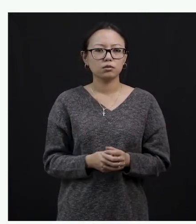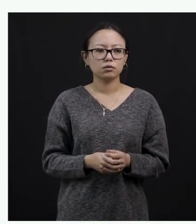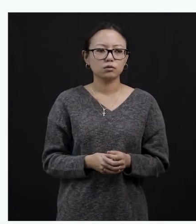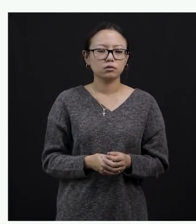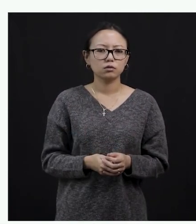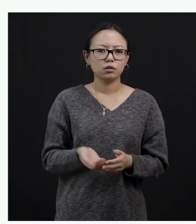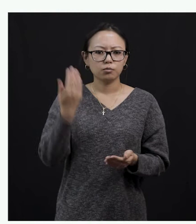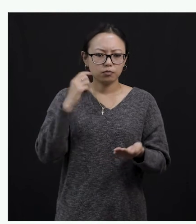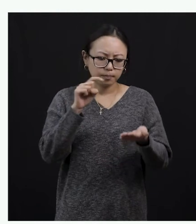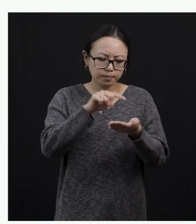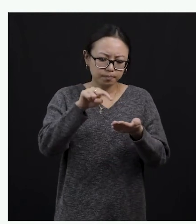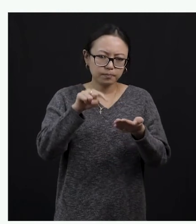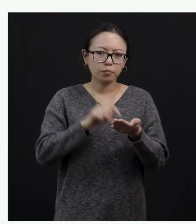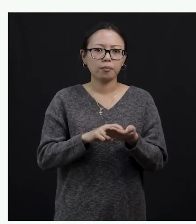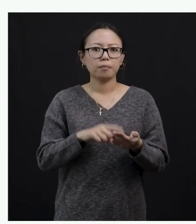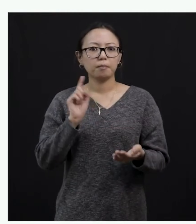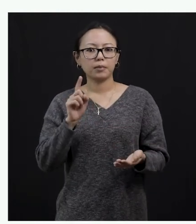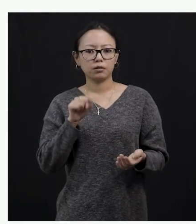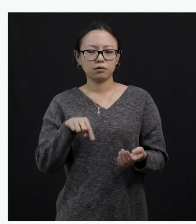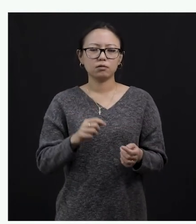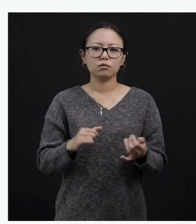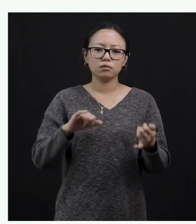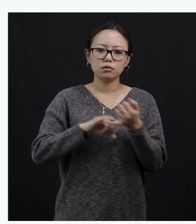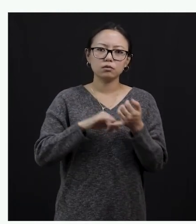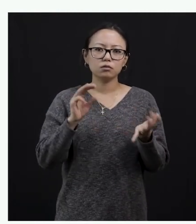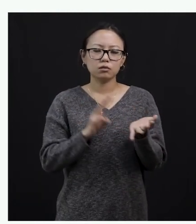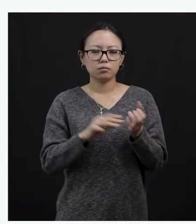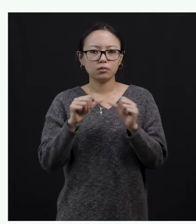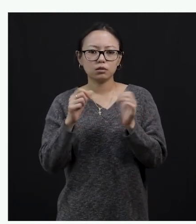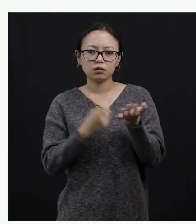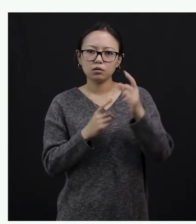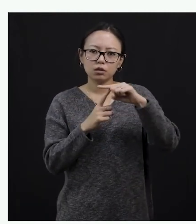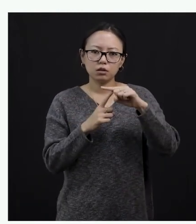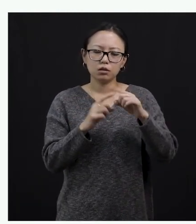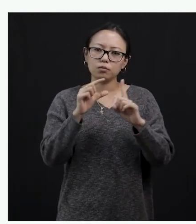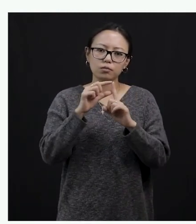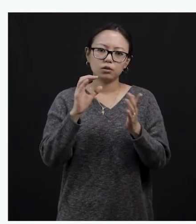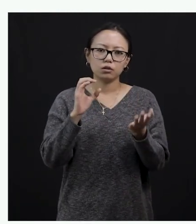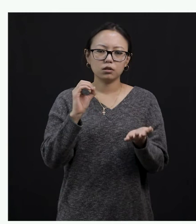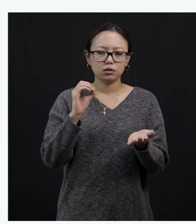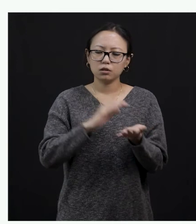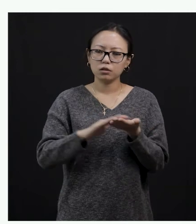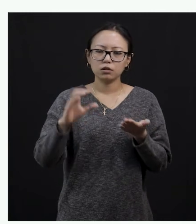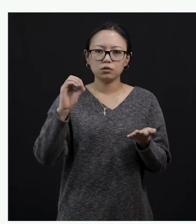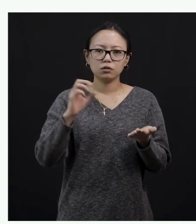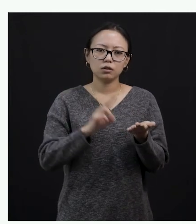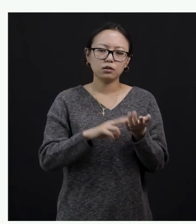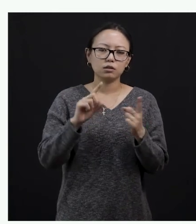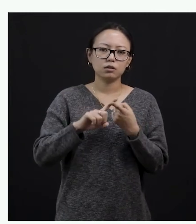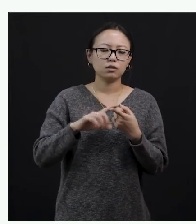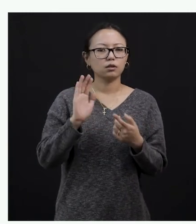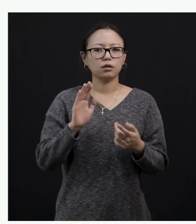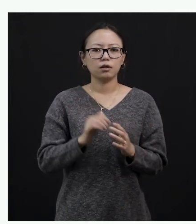keypad phones, now we have smartphones. Smartphones, we can connect to internet and we can do a lot